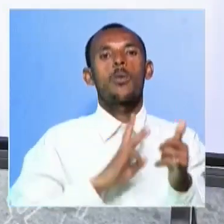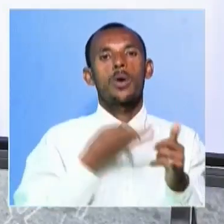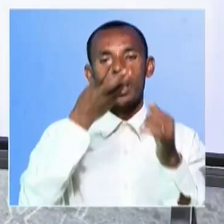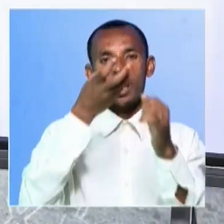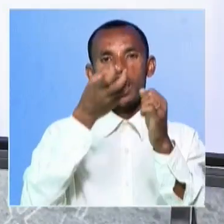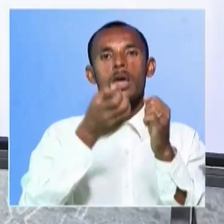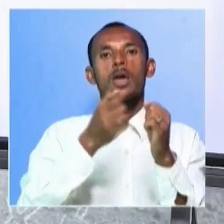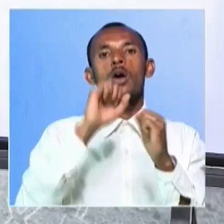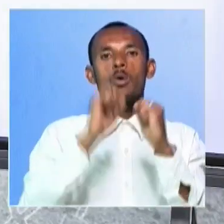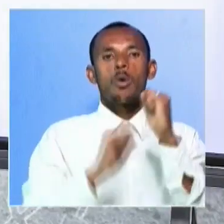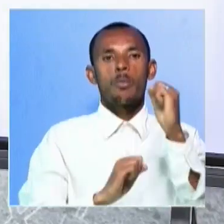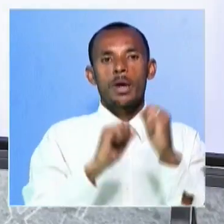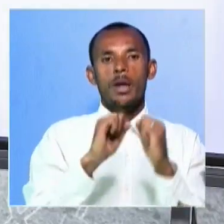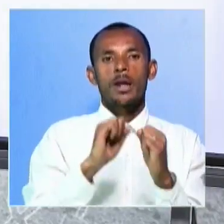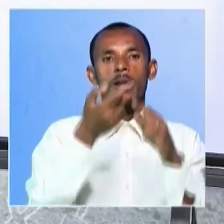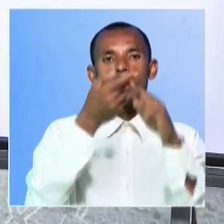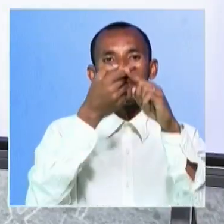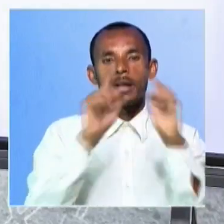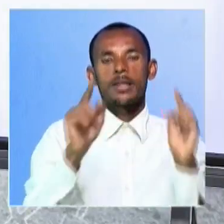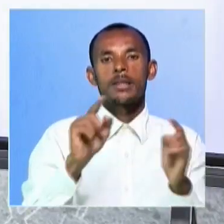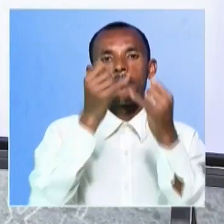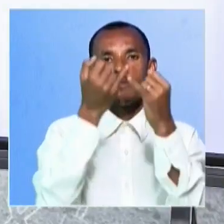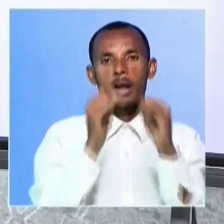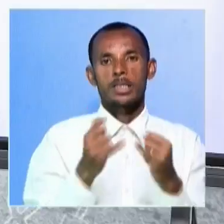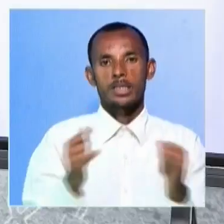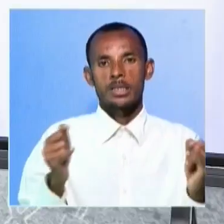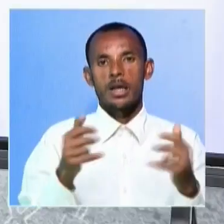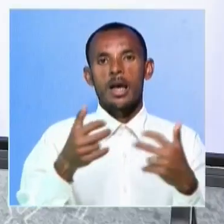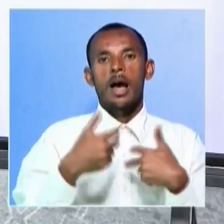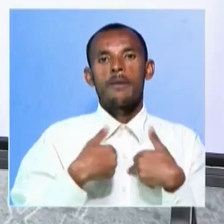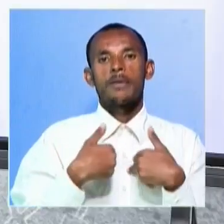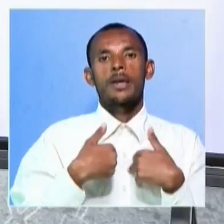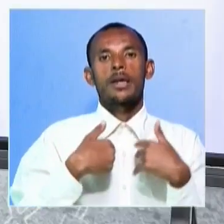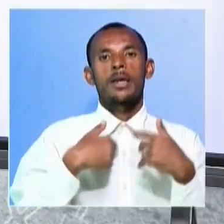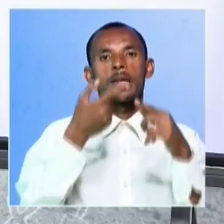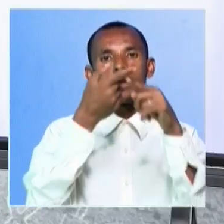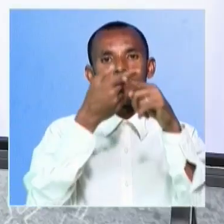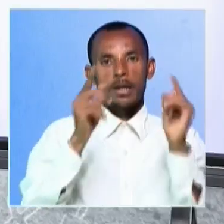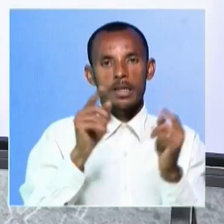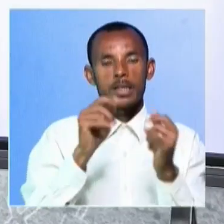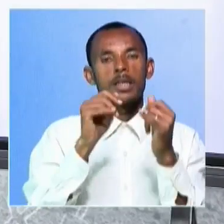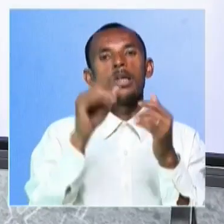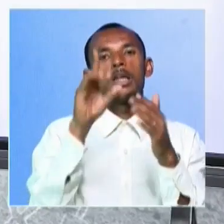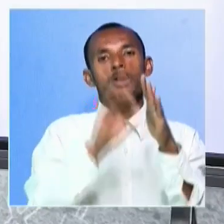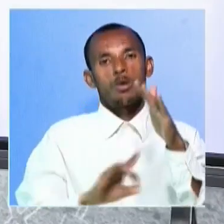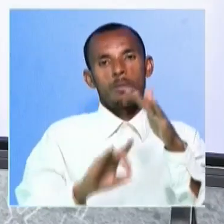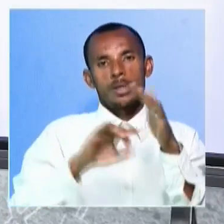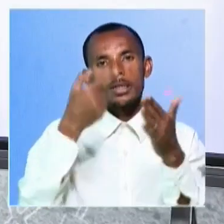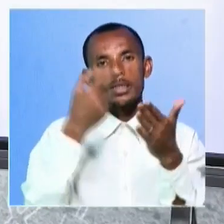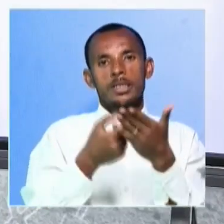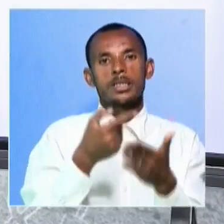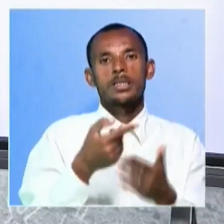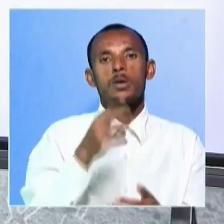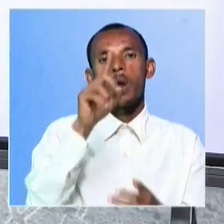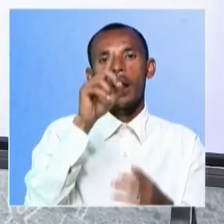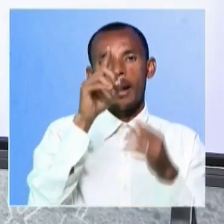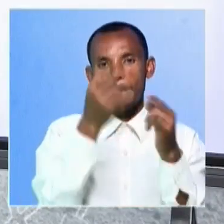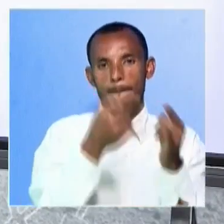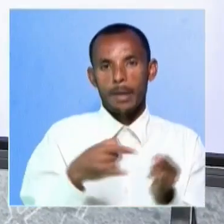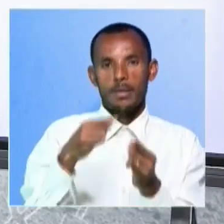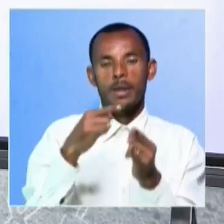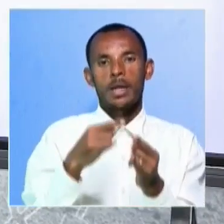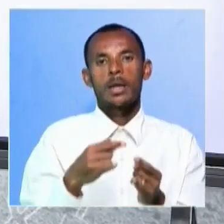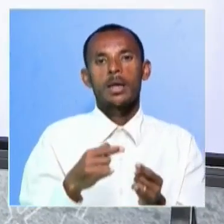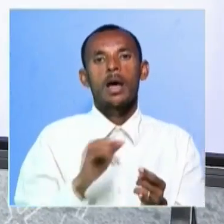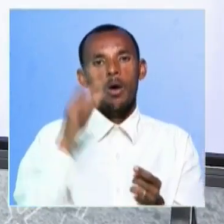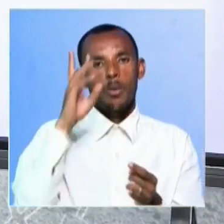compare different fractions having different denominator. Okay? This is one method. Okay? I